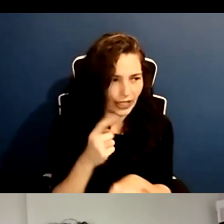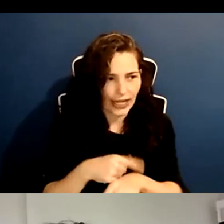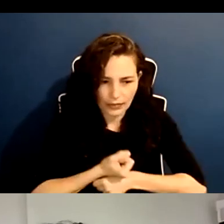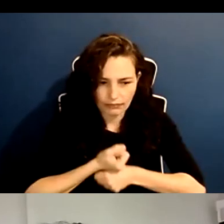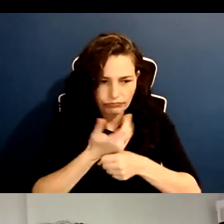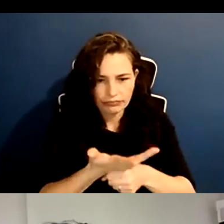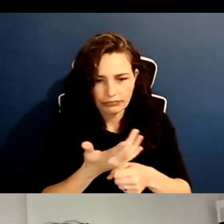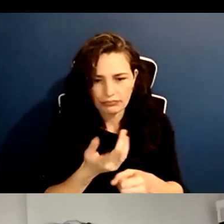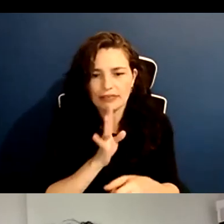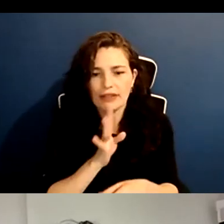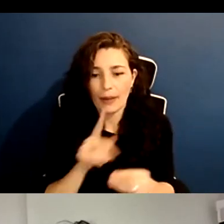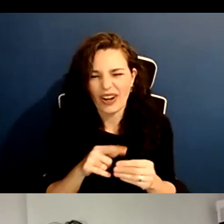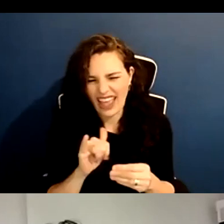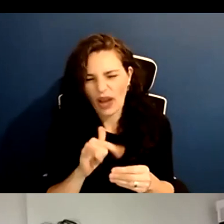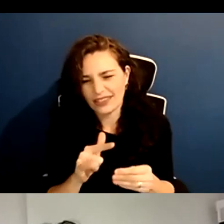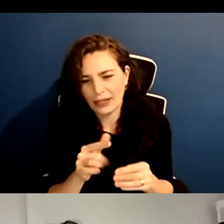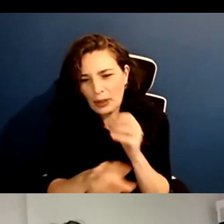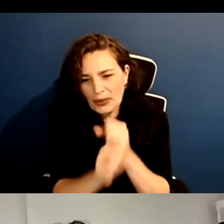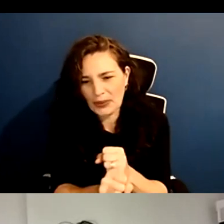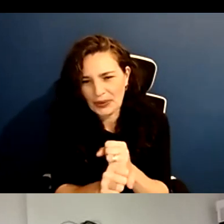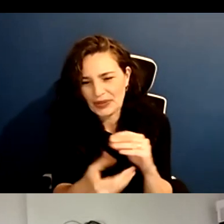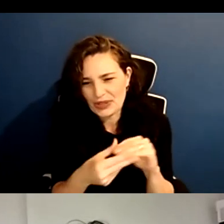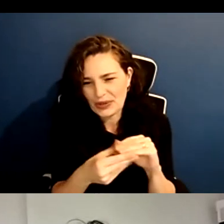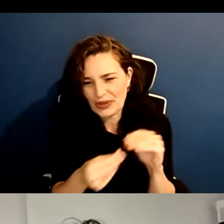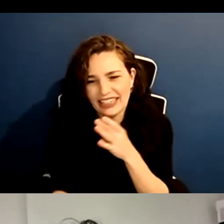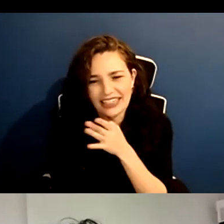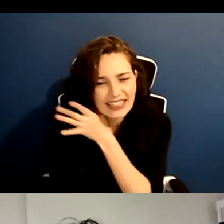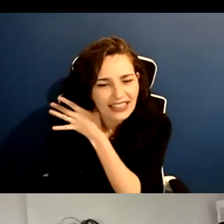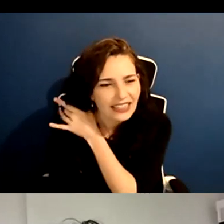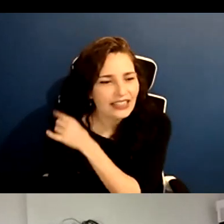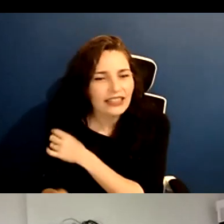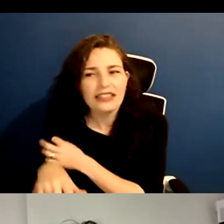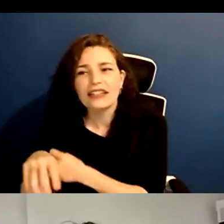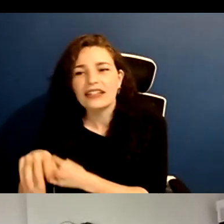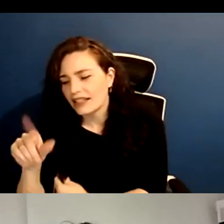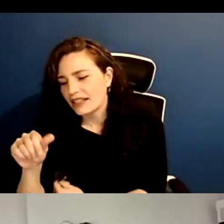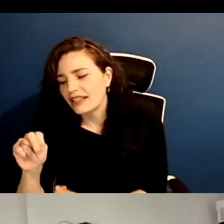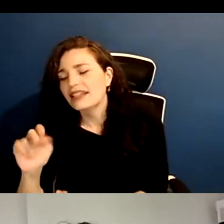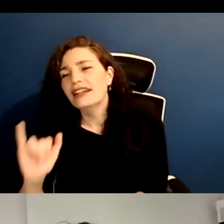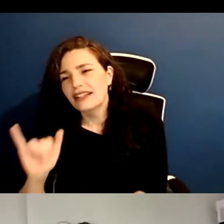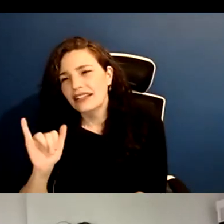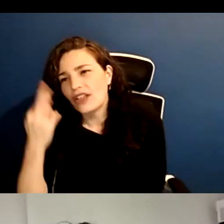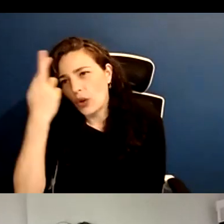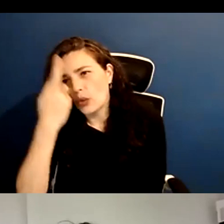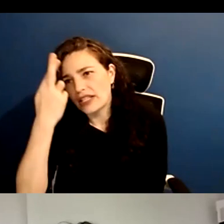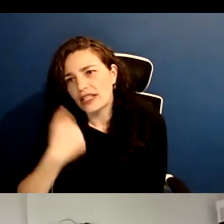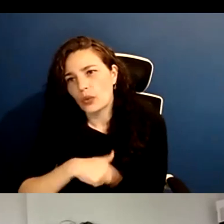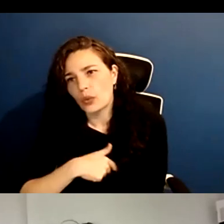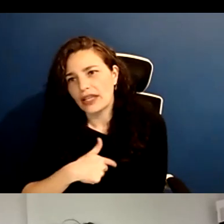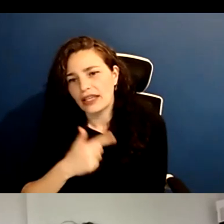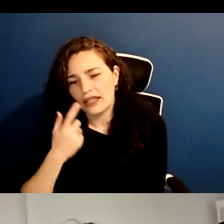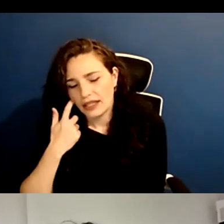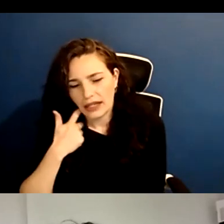story. Yeah. Well, I think the reason that we ask like, how did you come to this